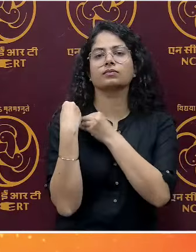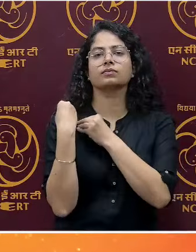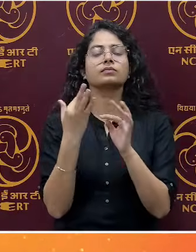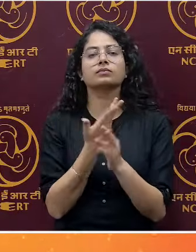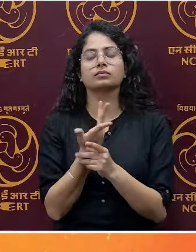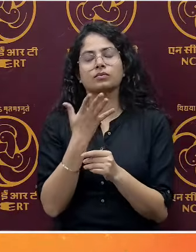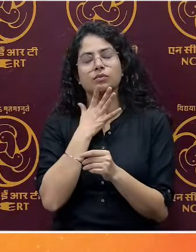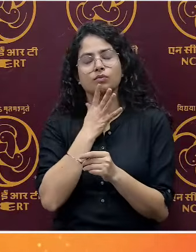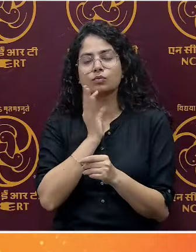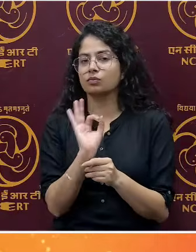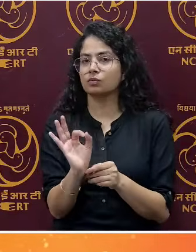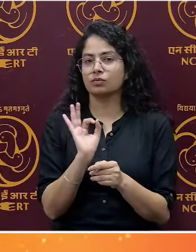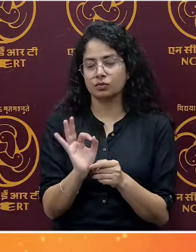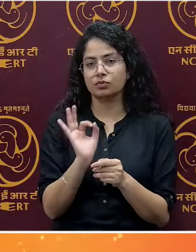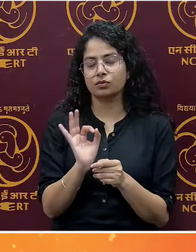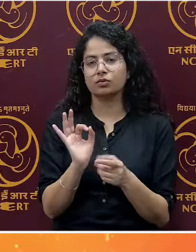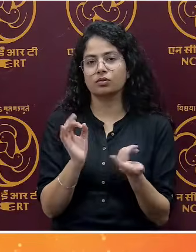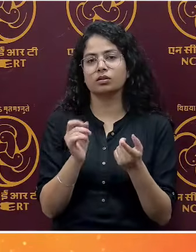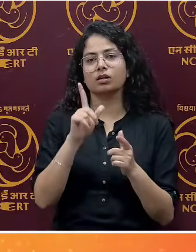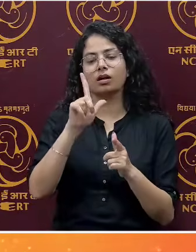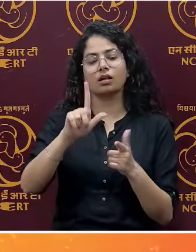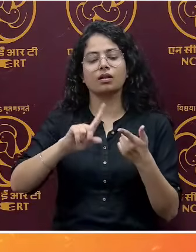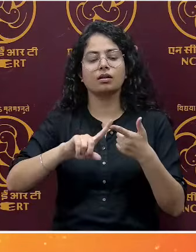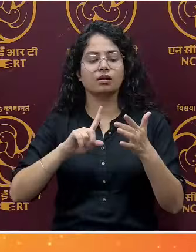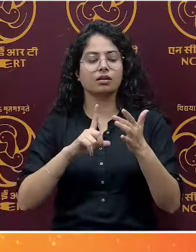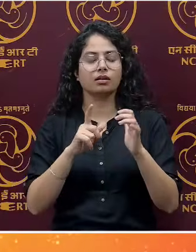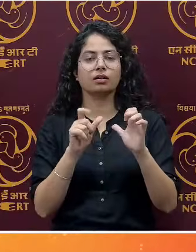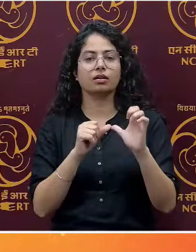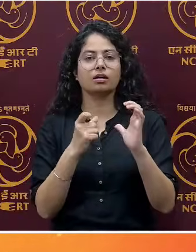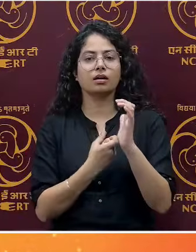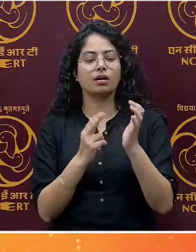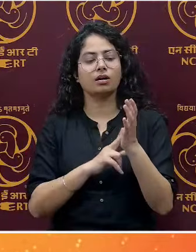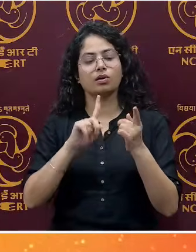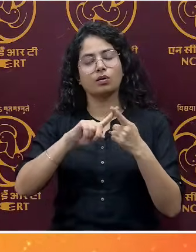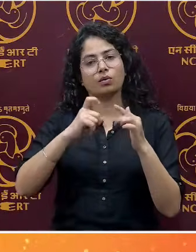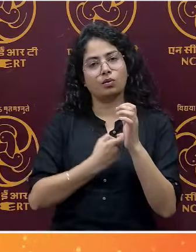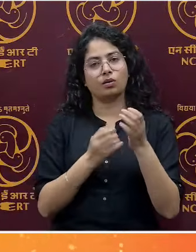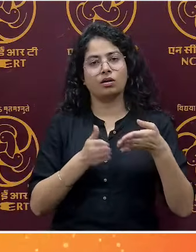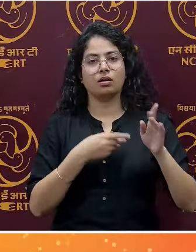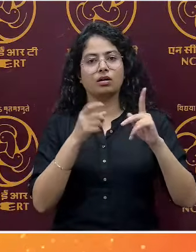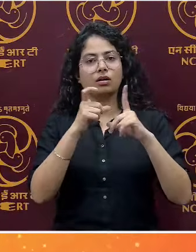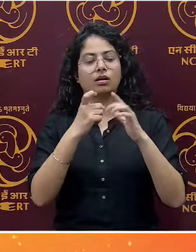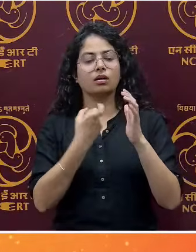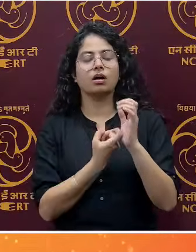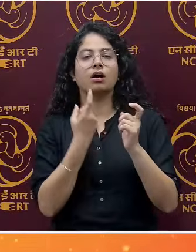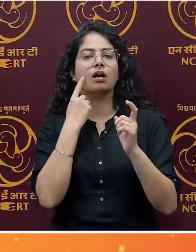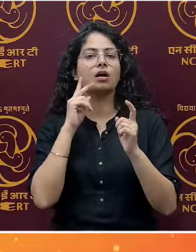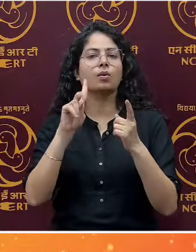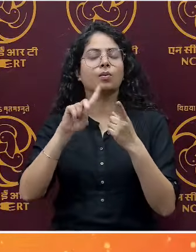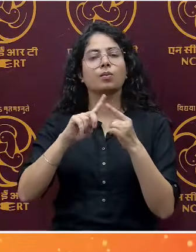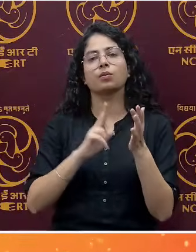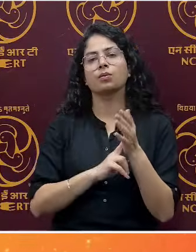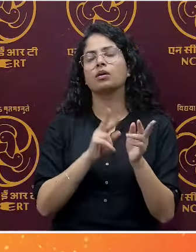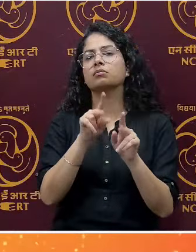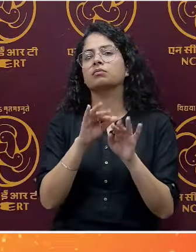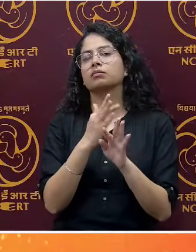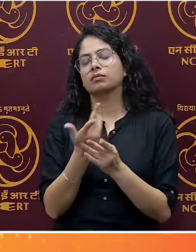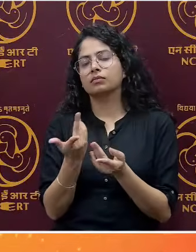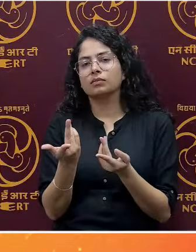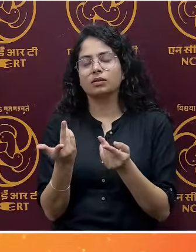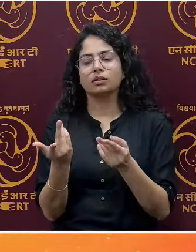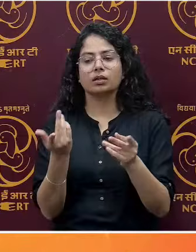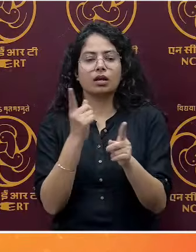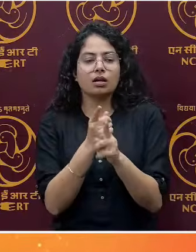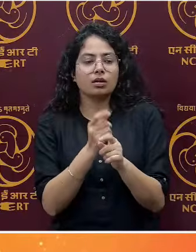Very true, you have used the right word, learner driven. So when the virtual labs are learner centric, then the question arises that what is the role